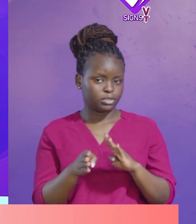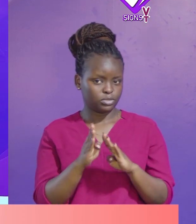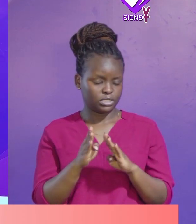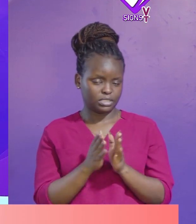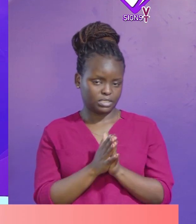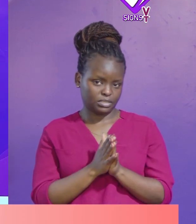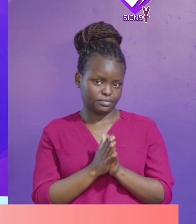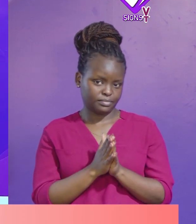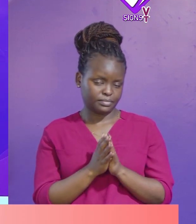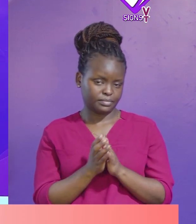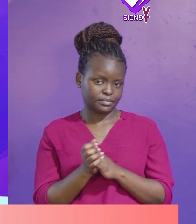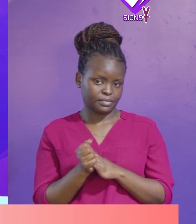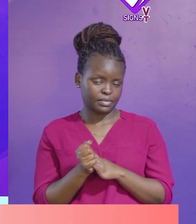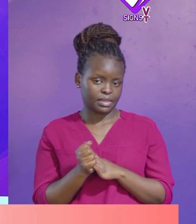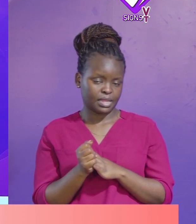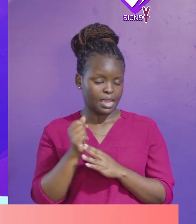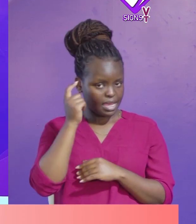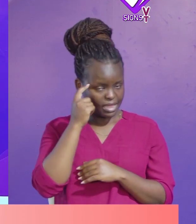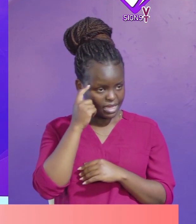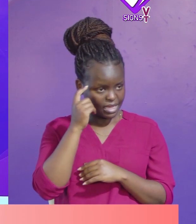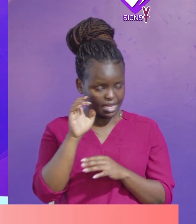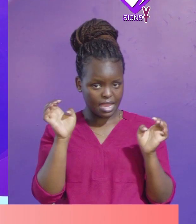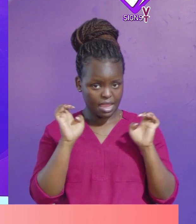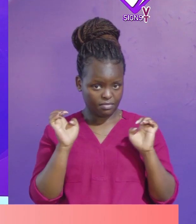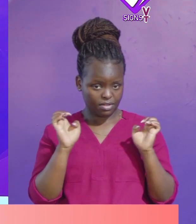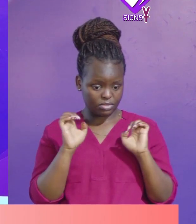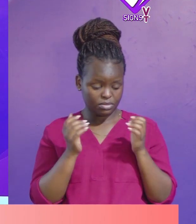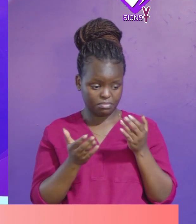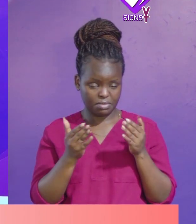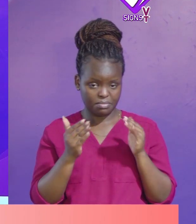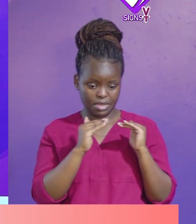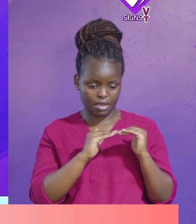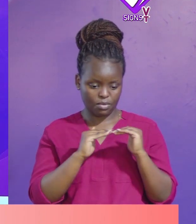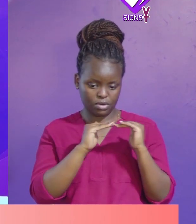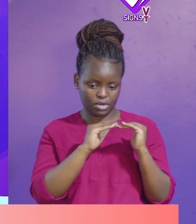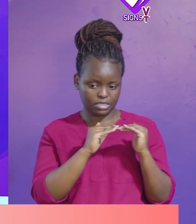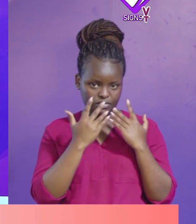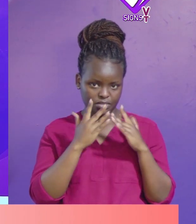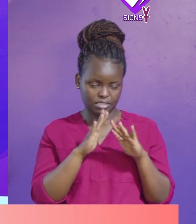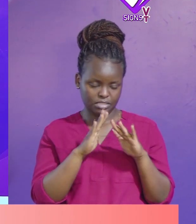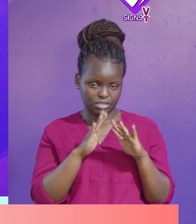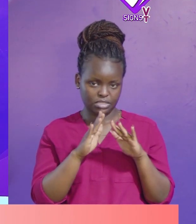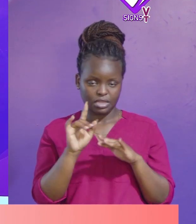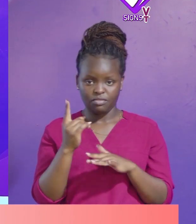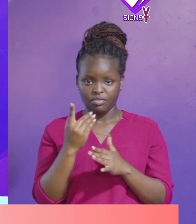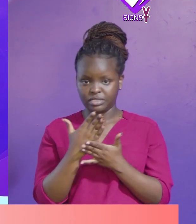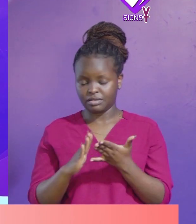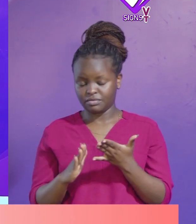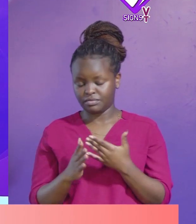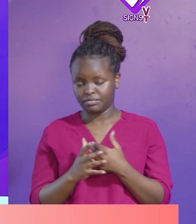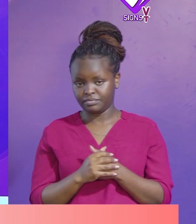and Ekitike scored, I think Everton could have equalized in the first half.